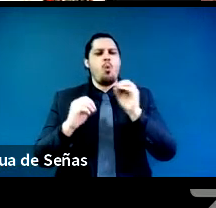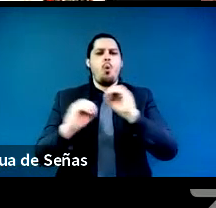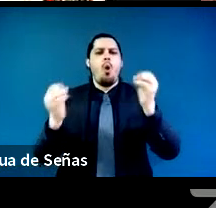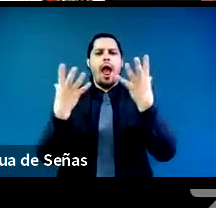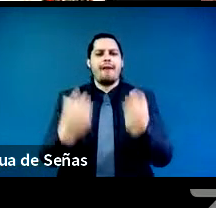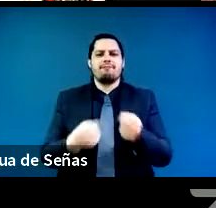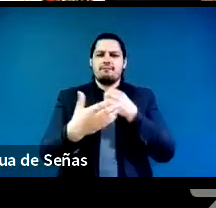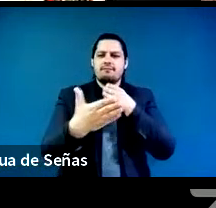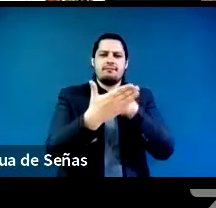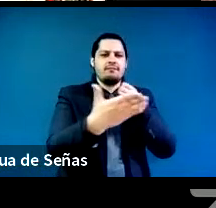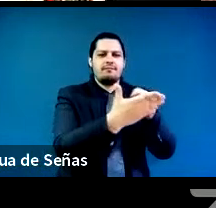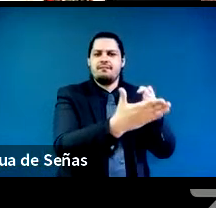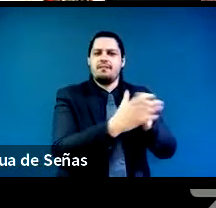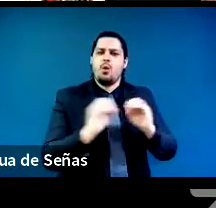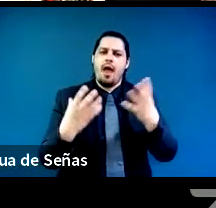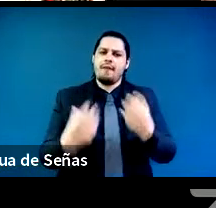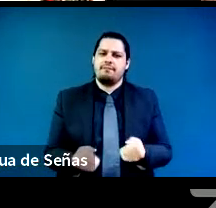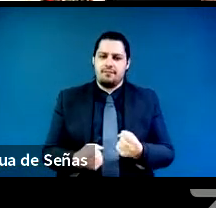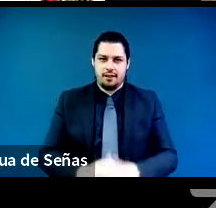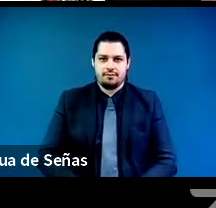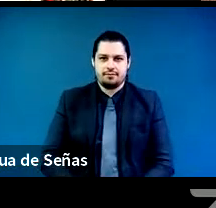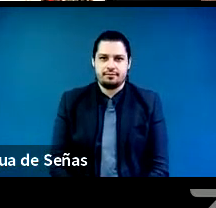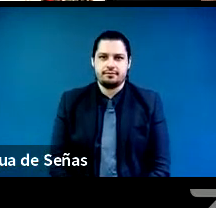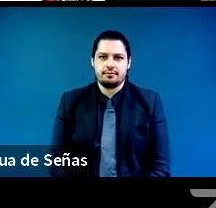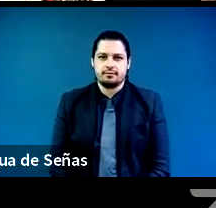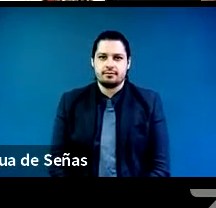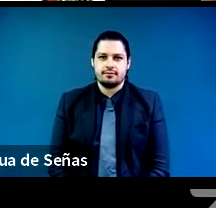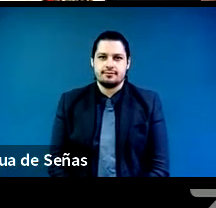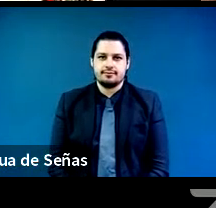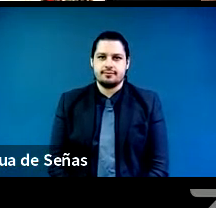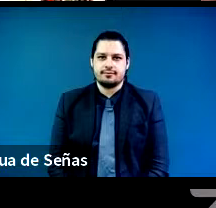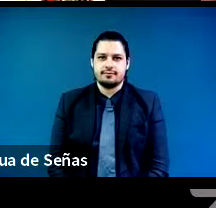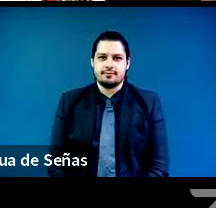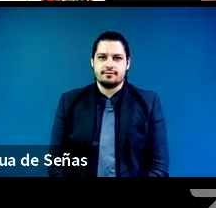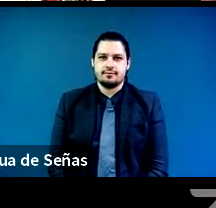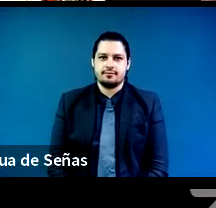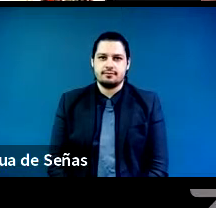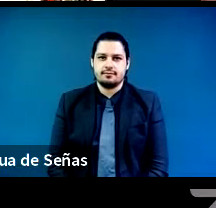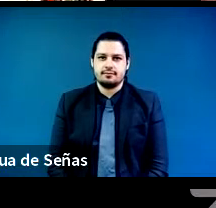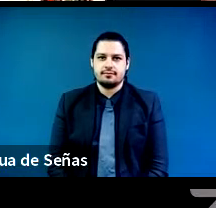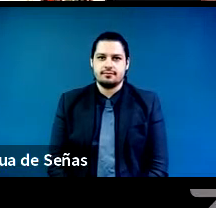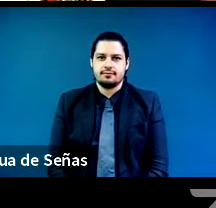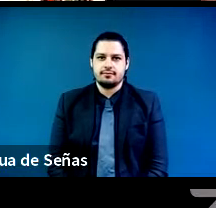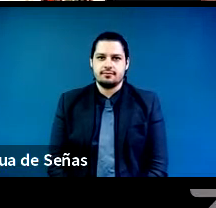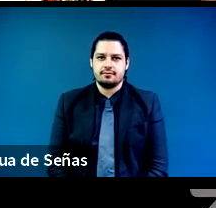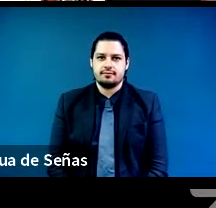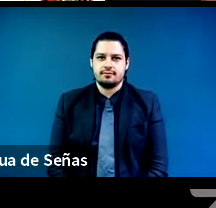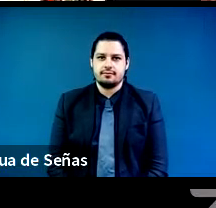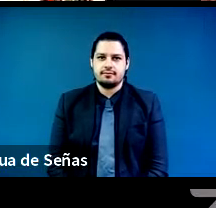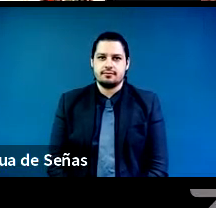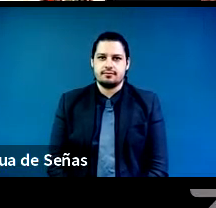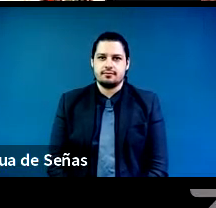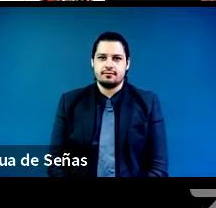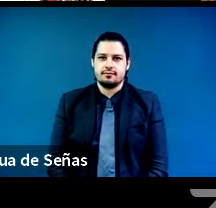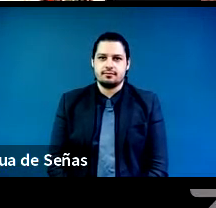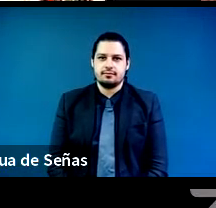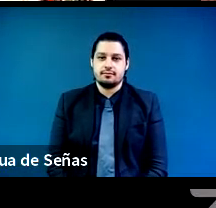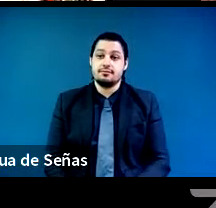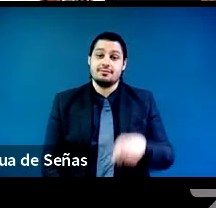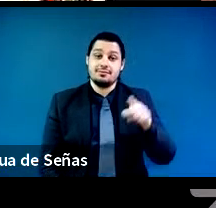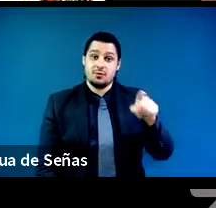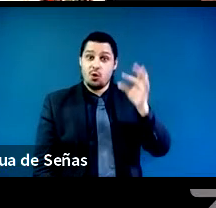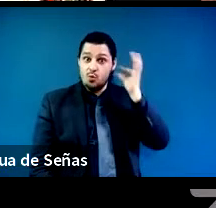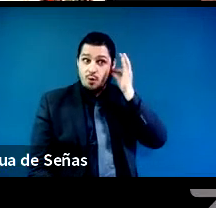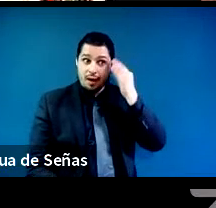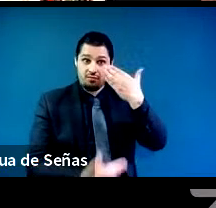have children. So it actually becomes an impediment in terms of professional development for many women. So we actually, as a